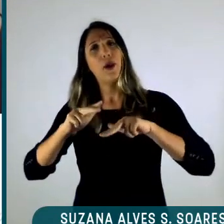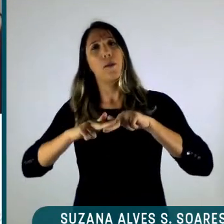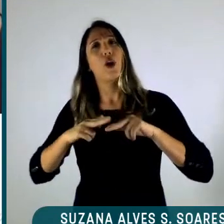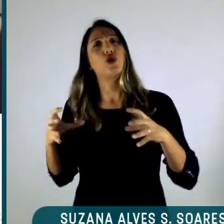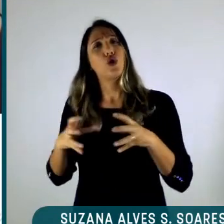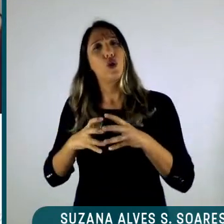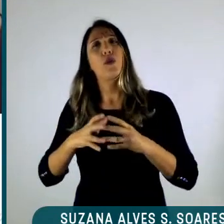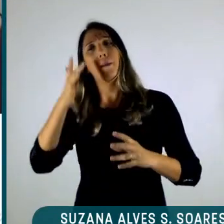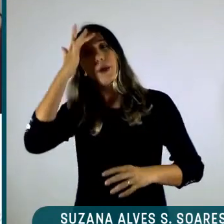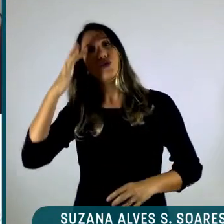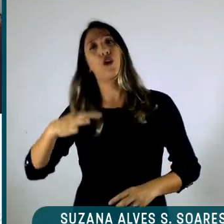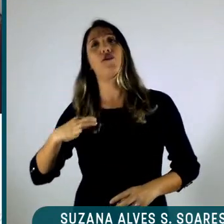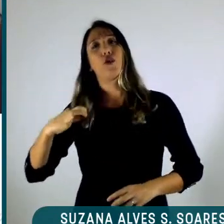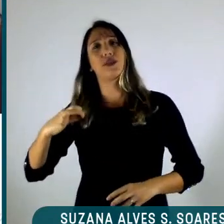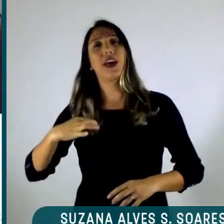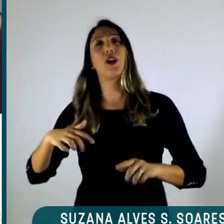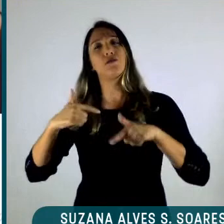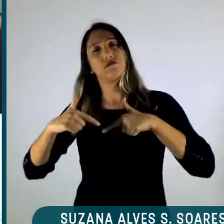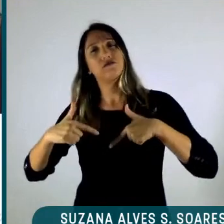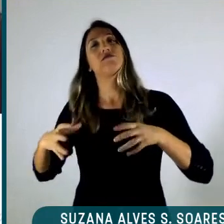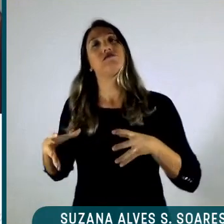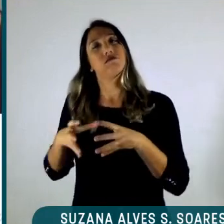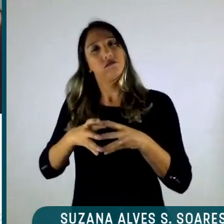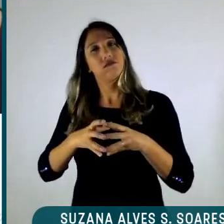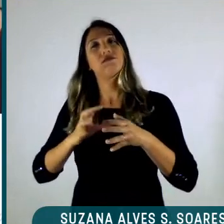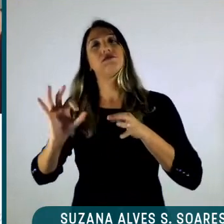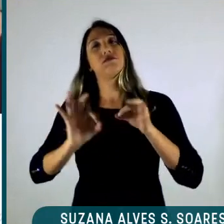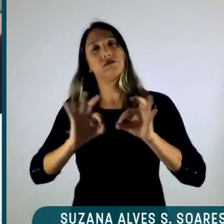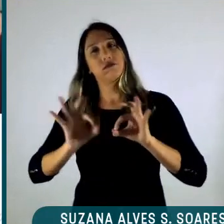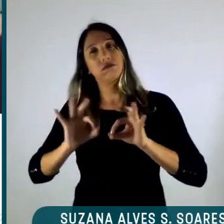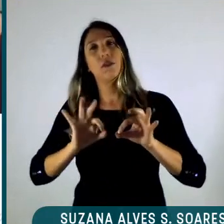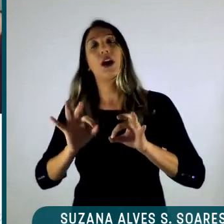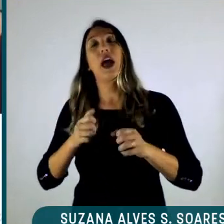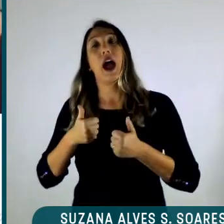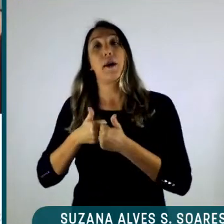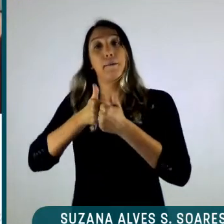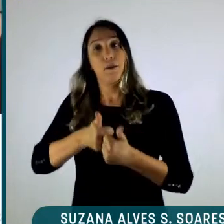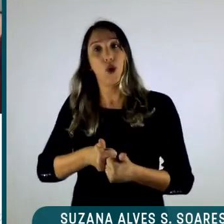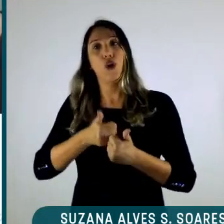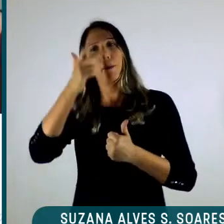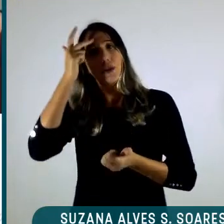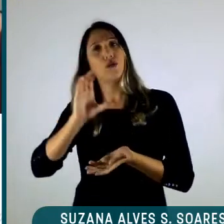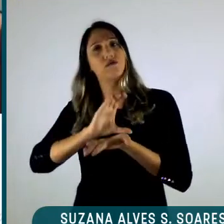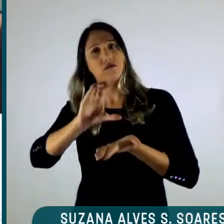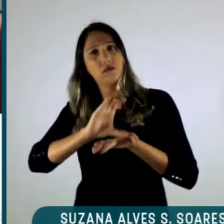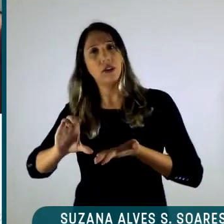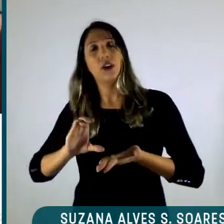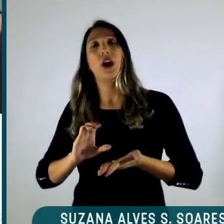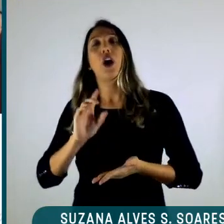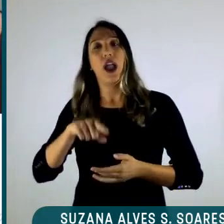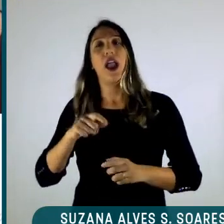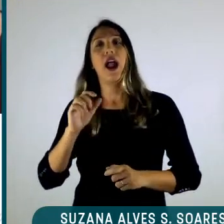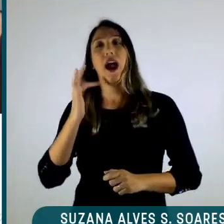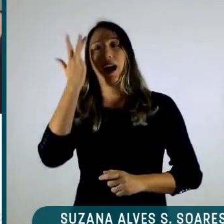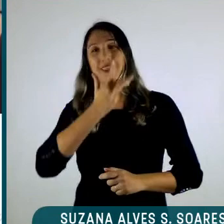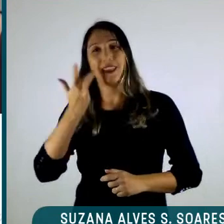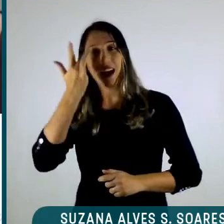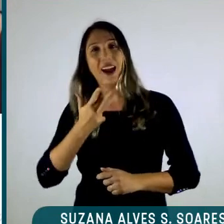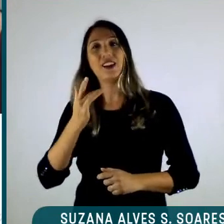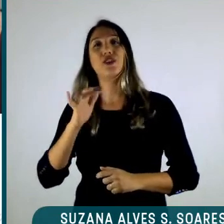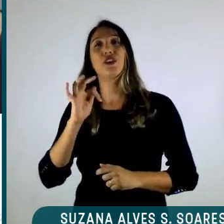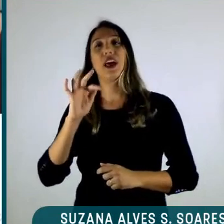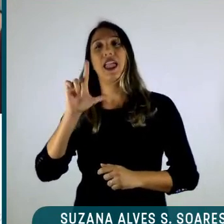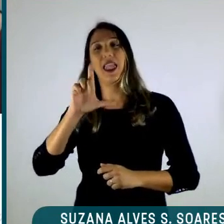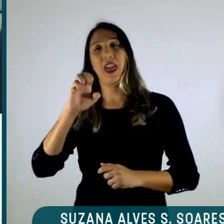of SUS. This work is available thanks to the team of volunteers and